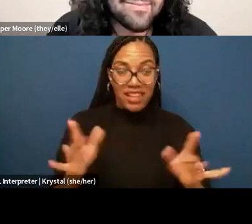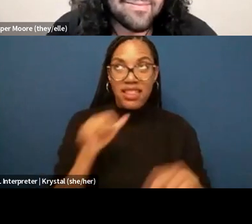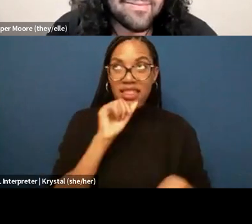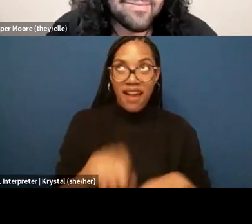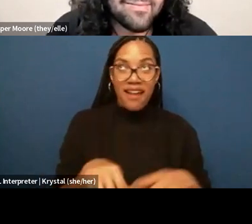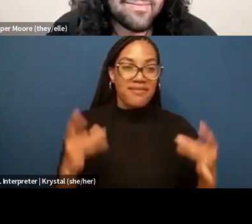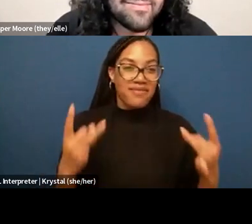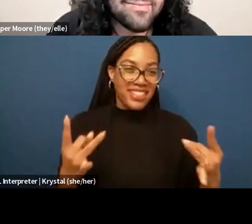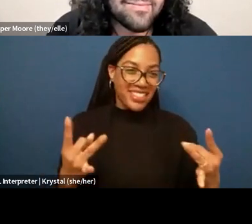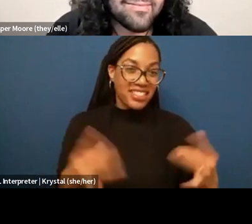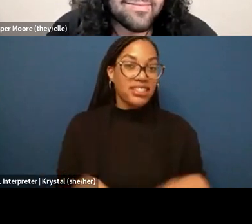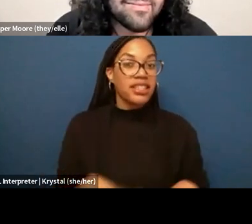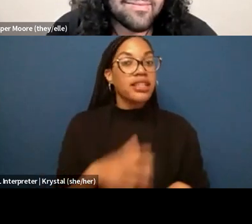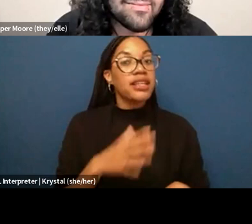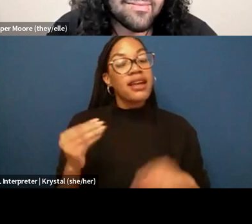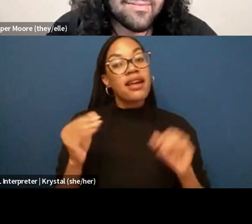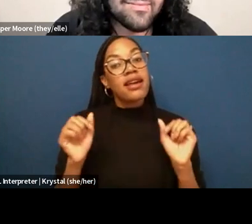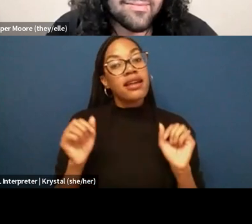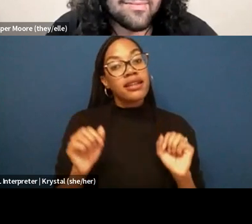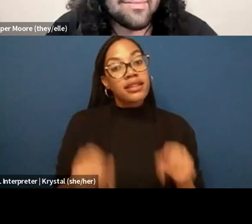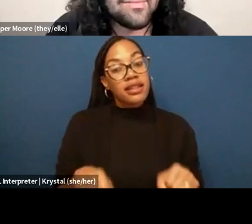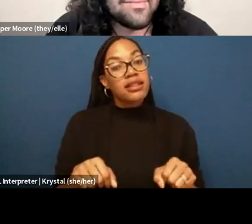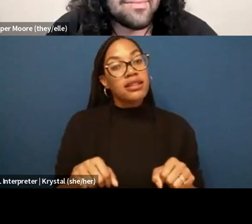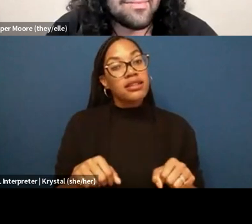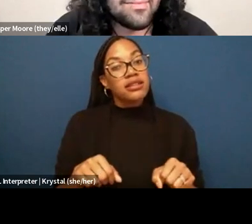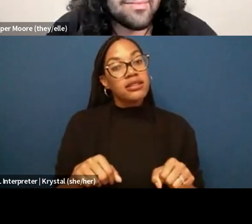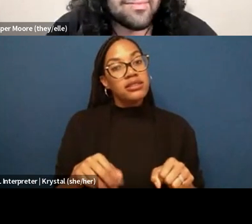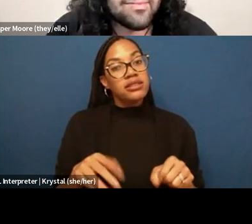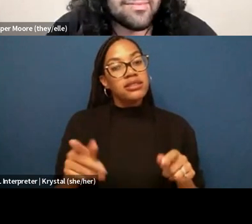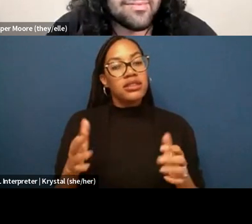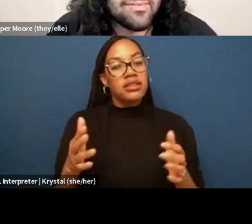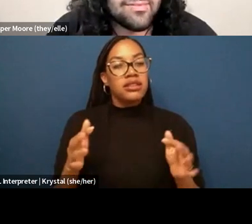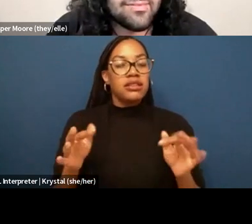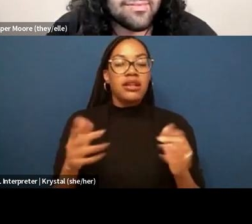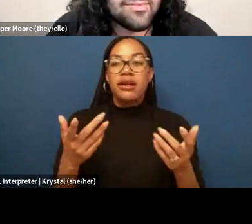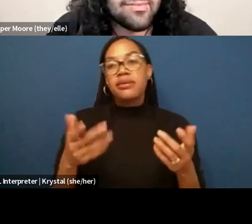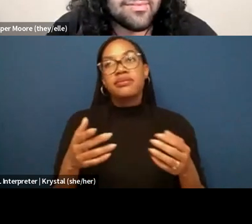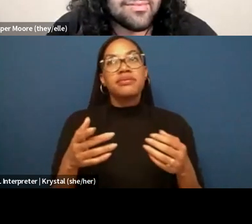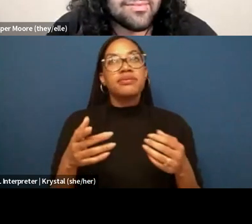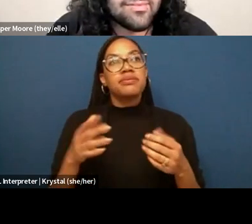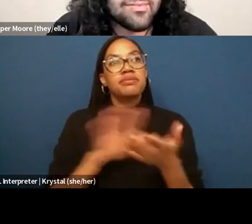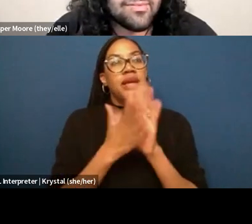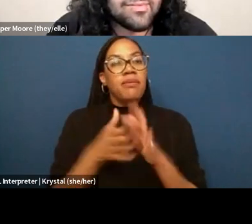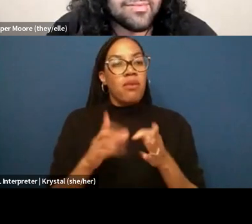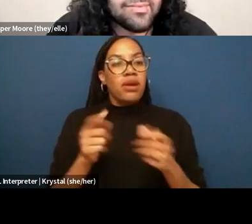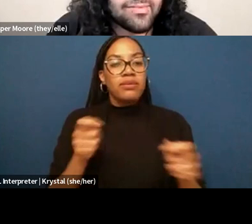and it can serve a role to manage Black and Brown bodies. It can serve a role